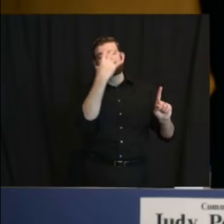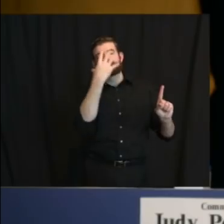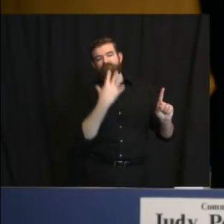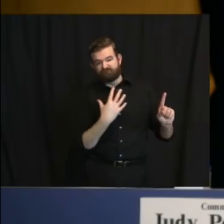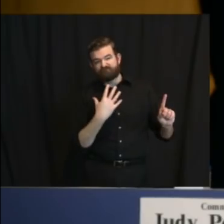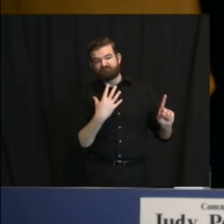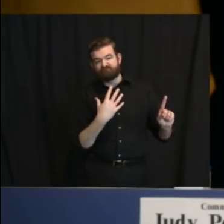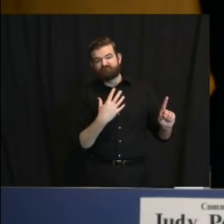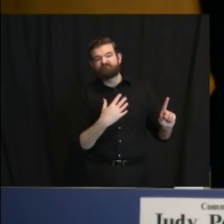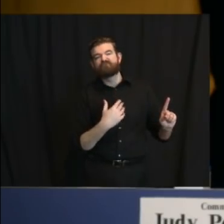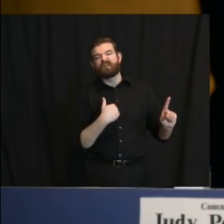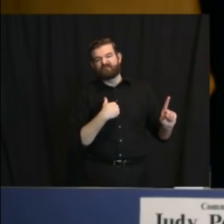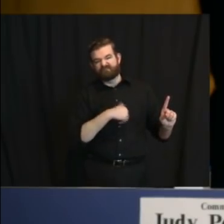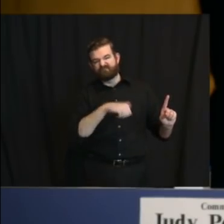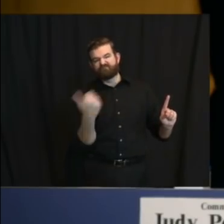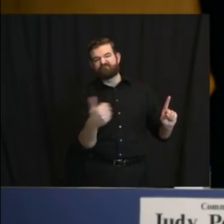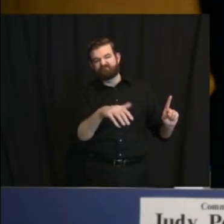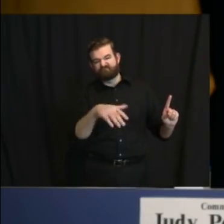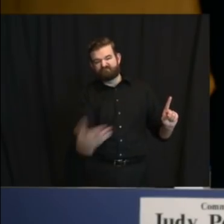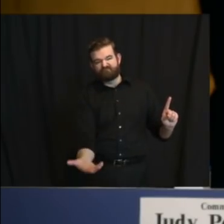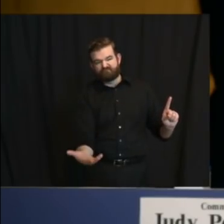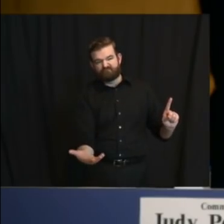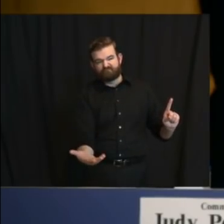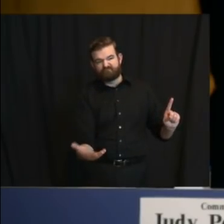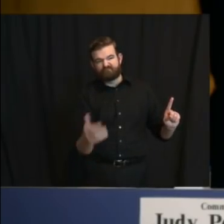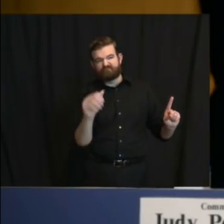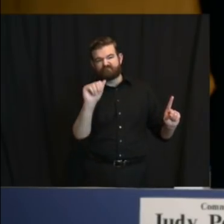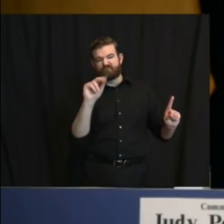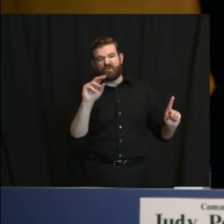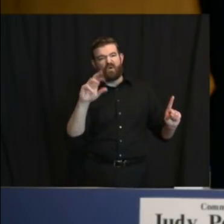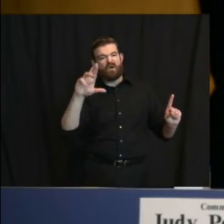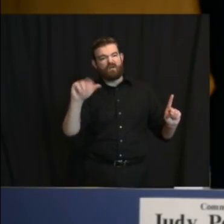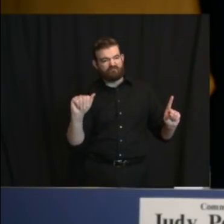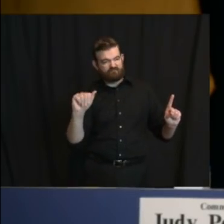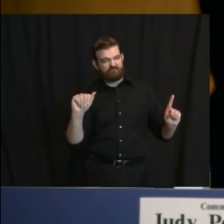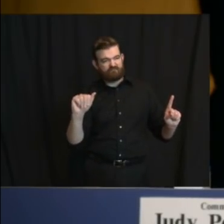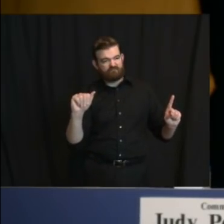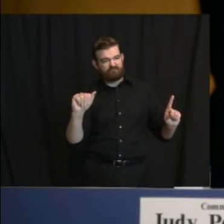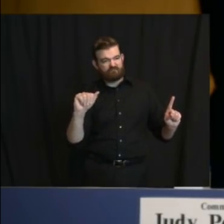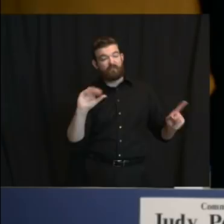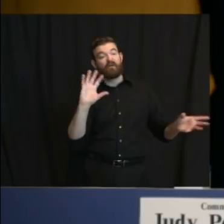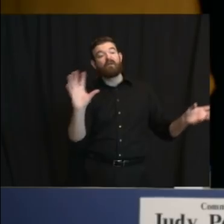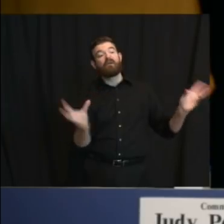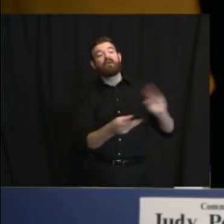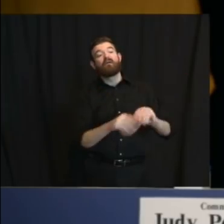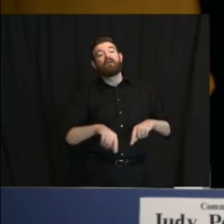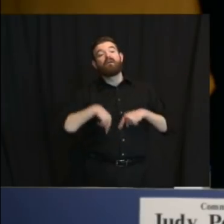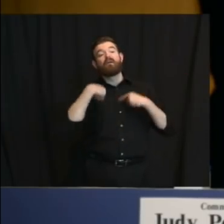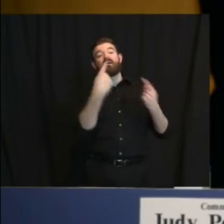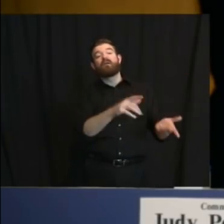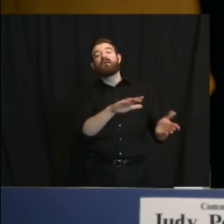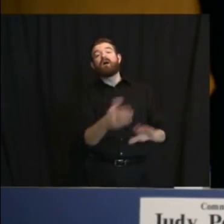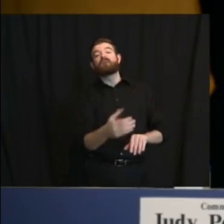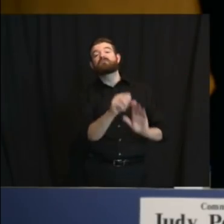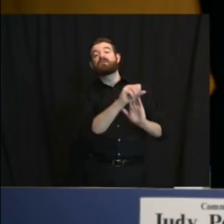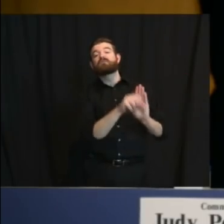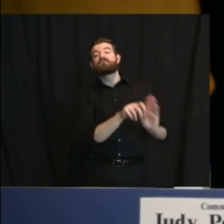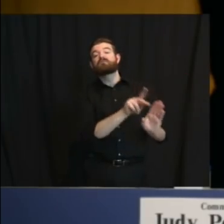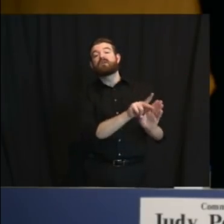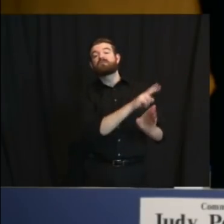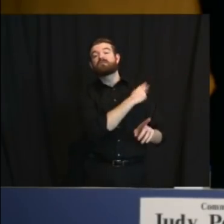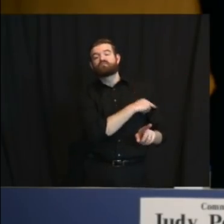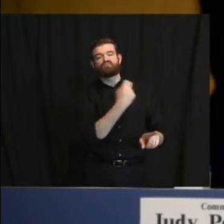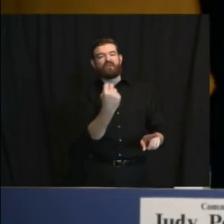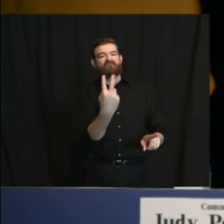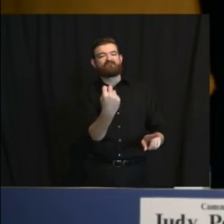another death at Ancora for a total of 12 deaths at our state psychiatric hospitals.